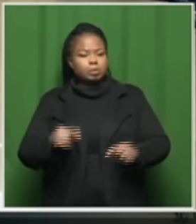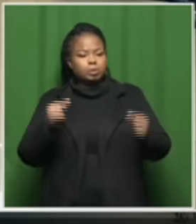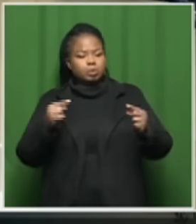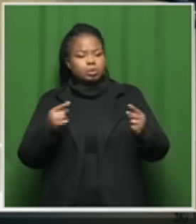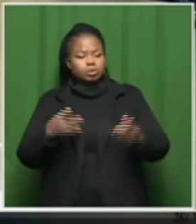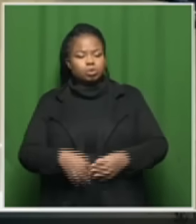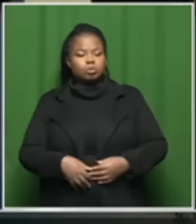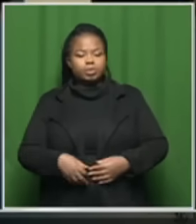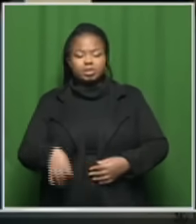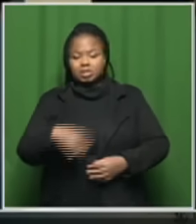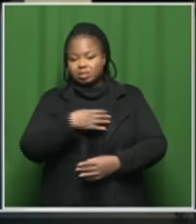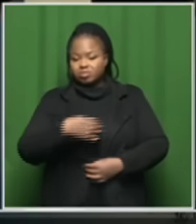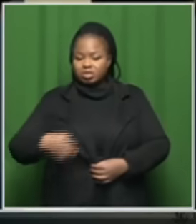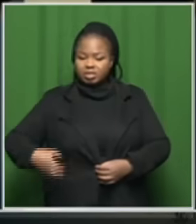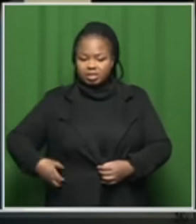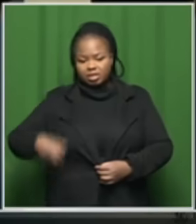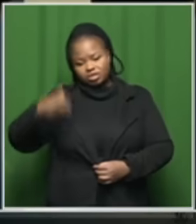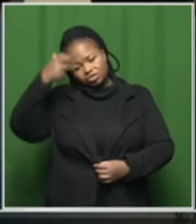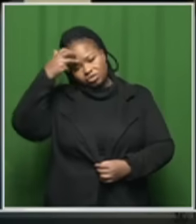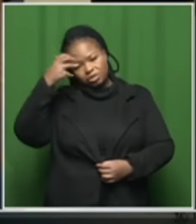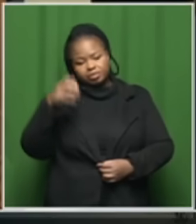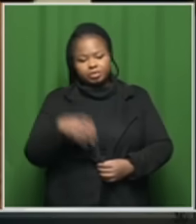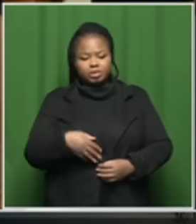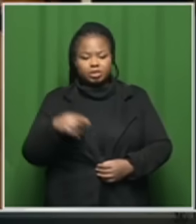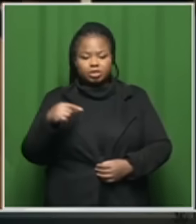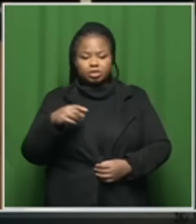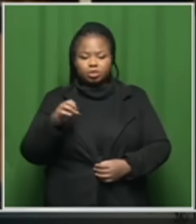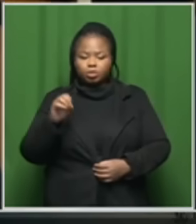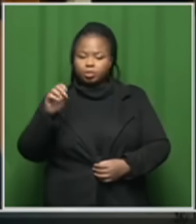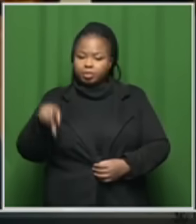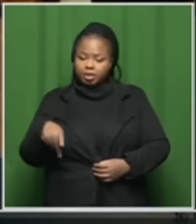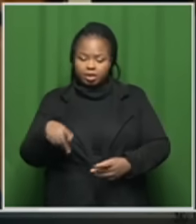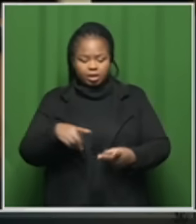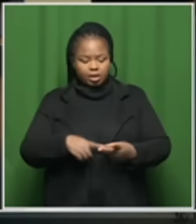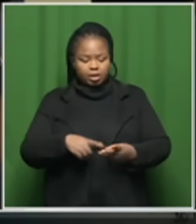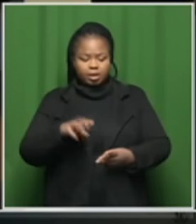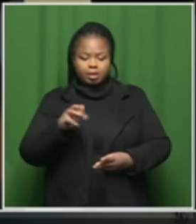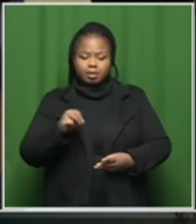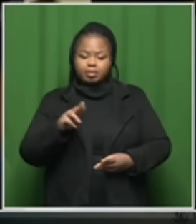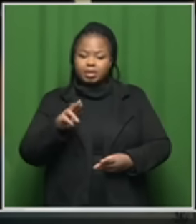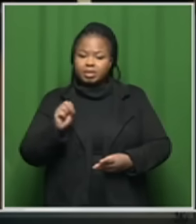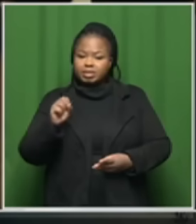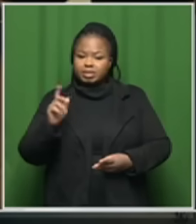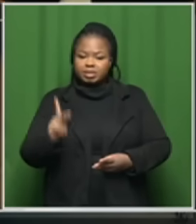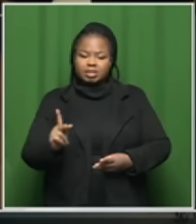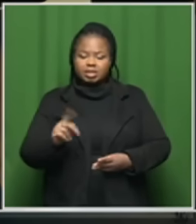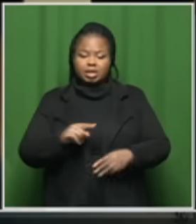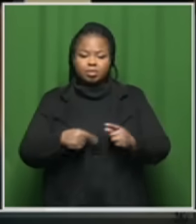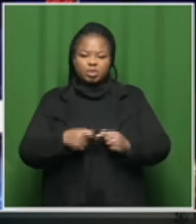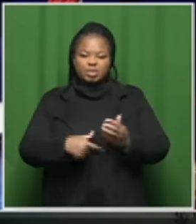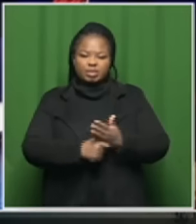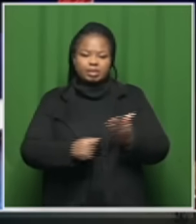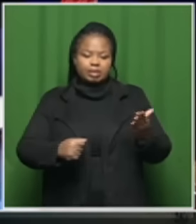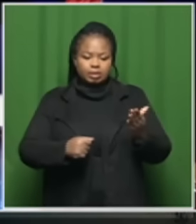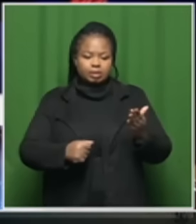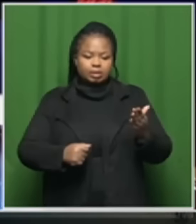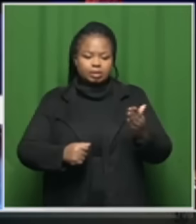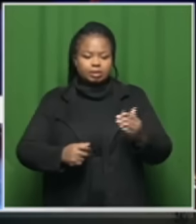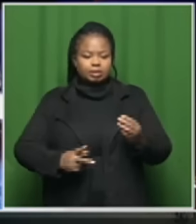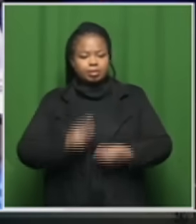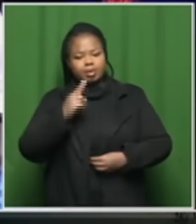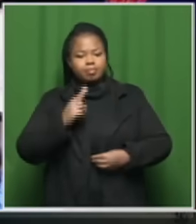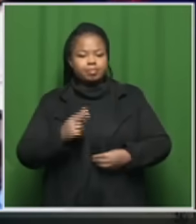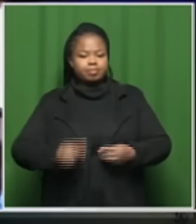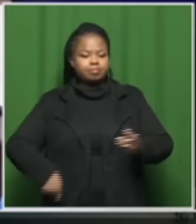between President Trump, GOP, and Elon Musk on the current tax cut and